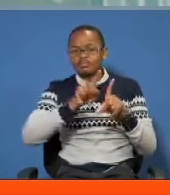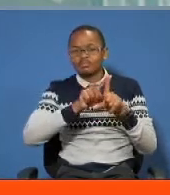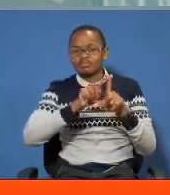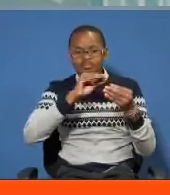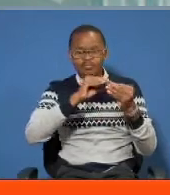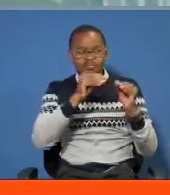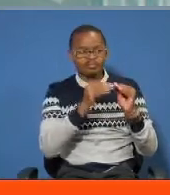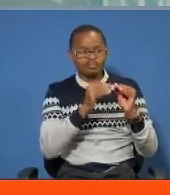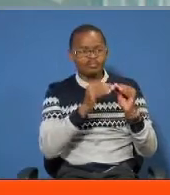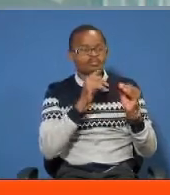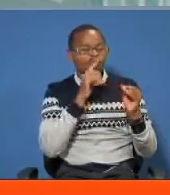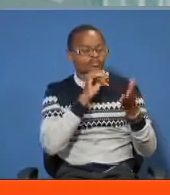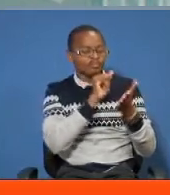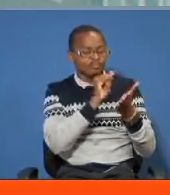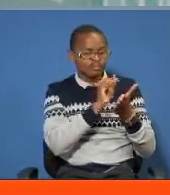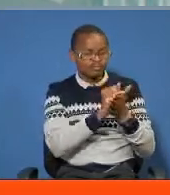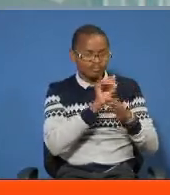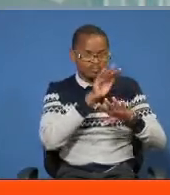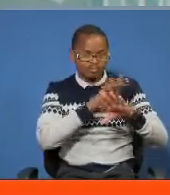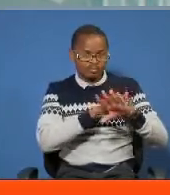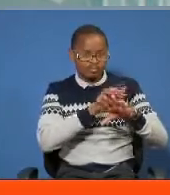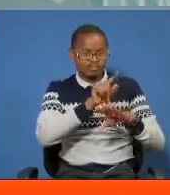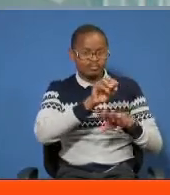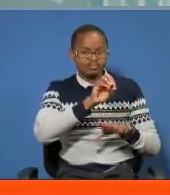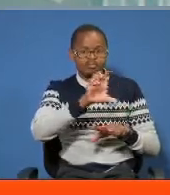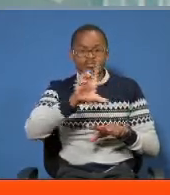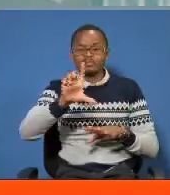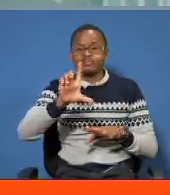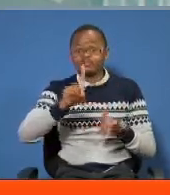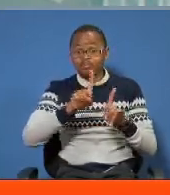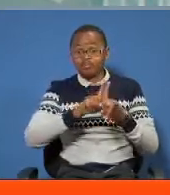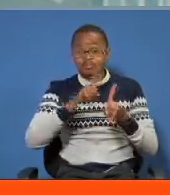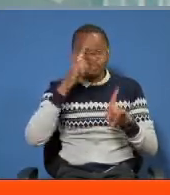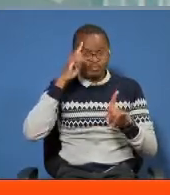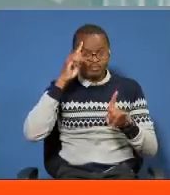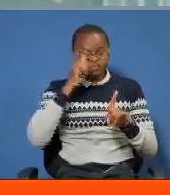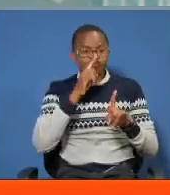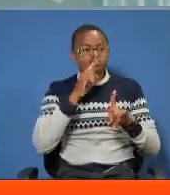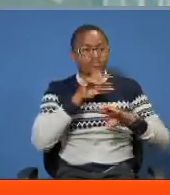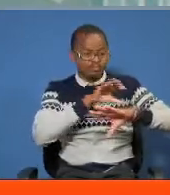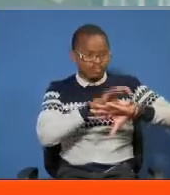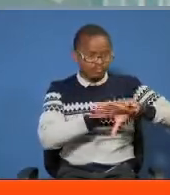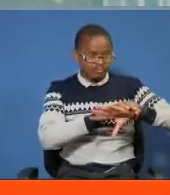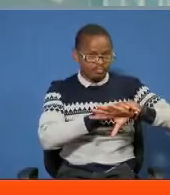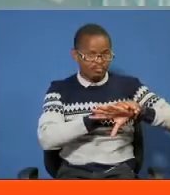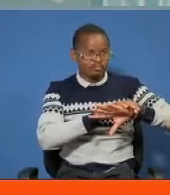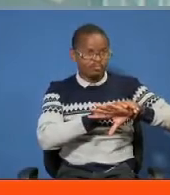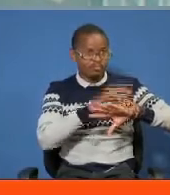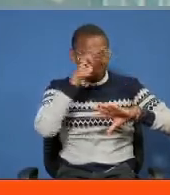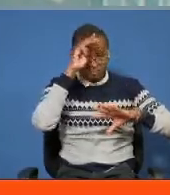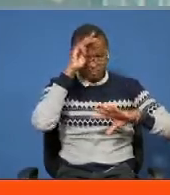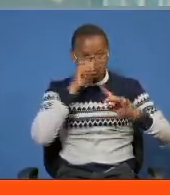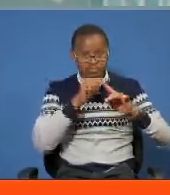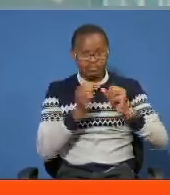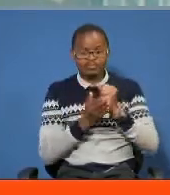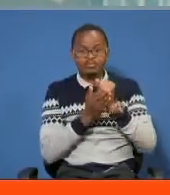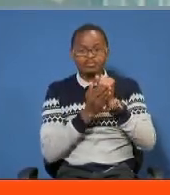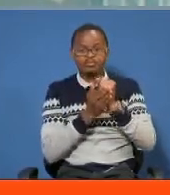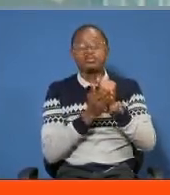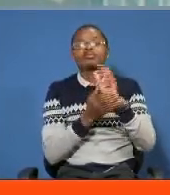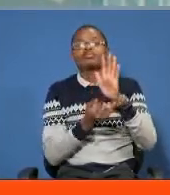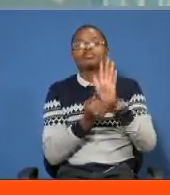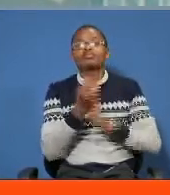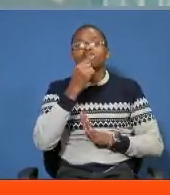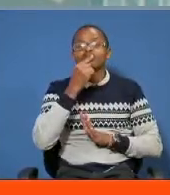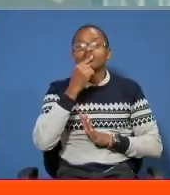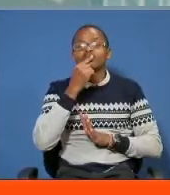and angel investors and so on and so forth. And they have good tools and methodologies and so on and so forth, and coaches and mentors and so forth to help